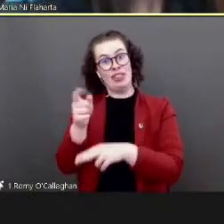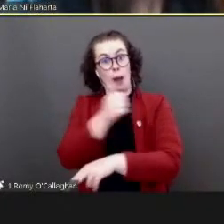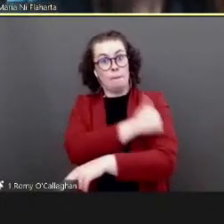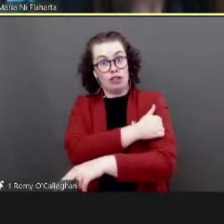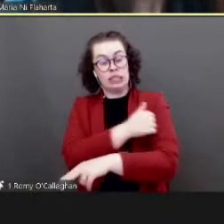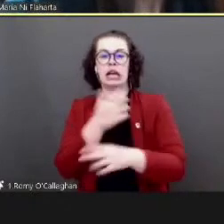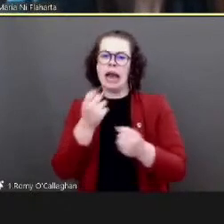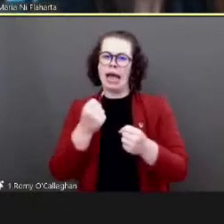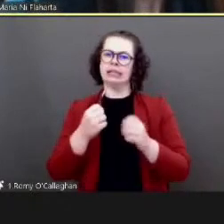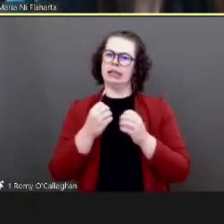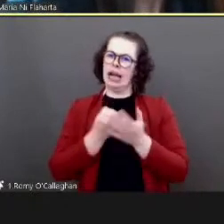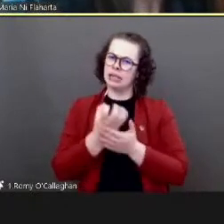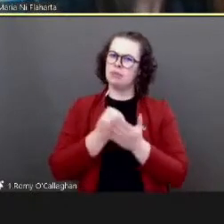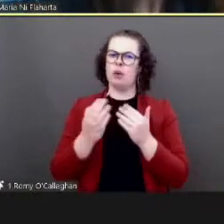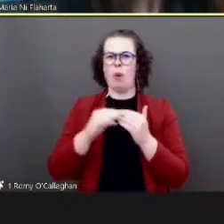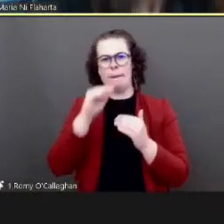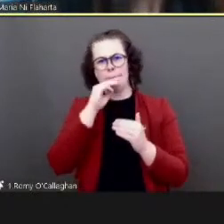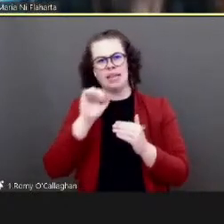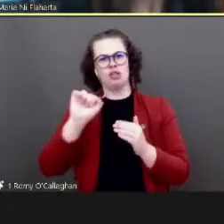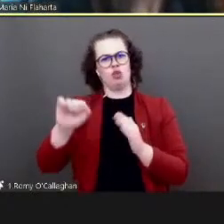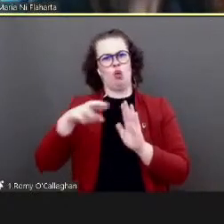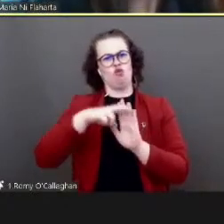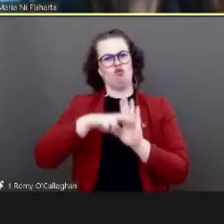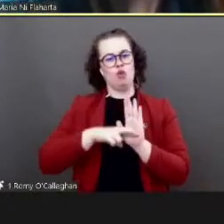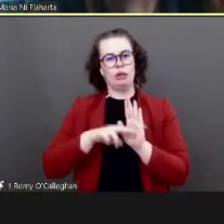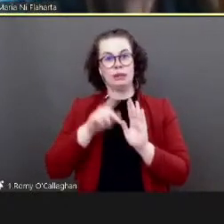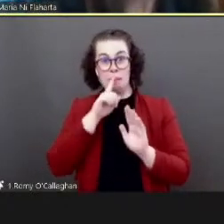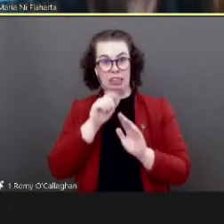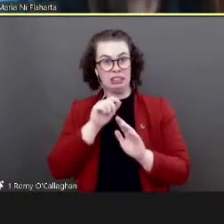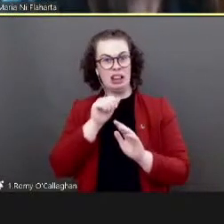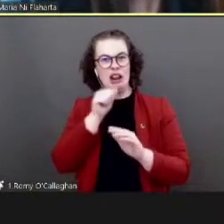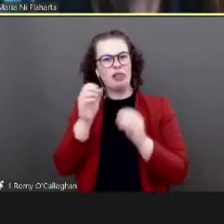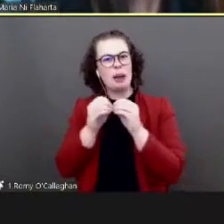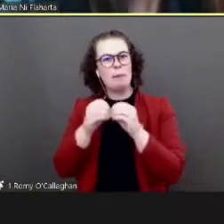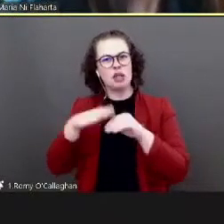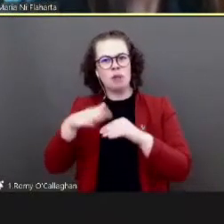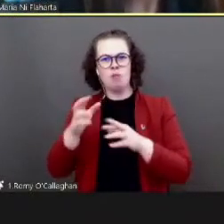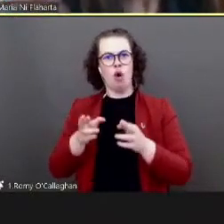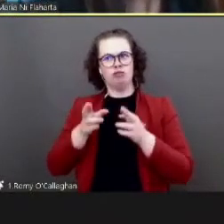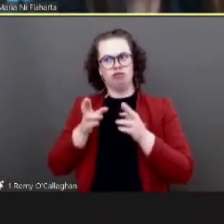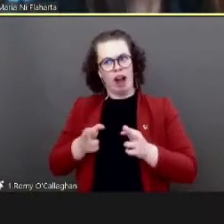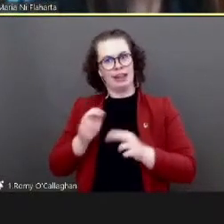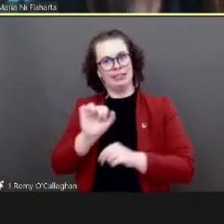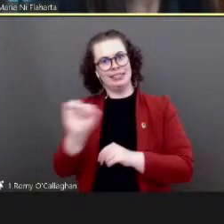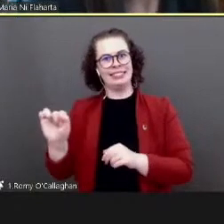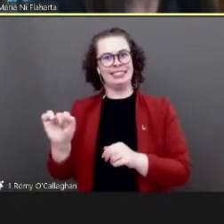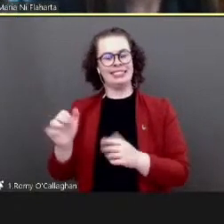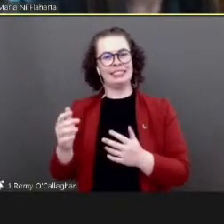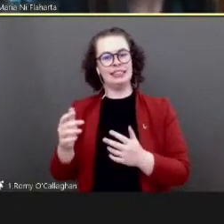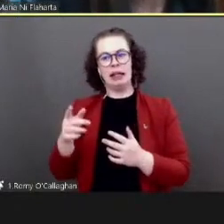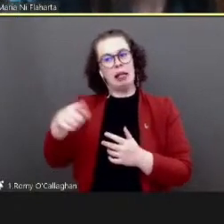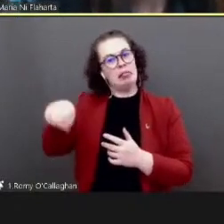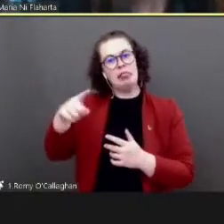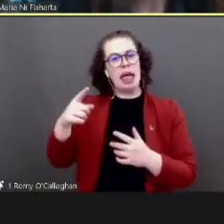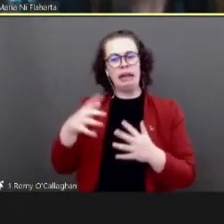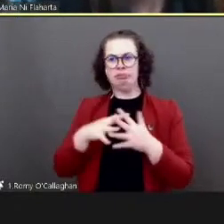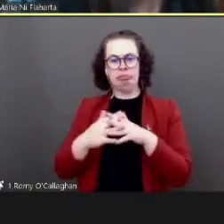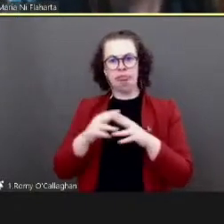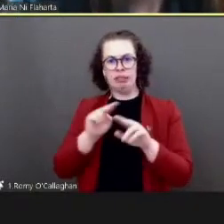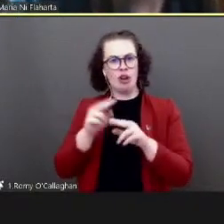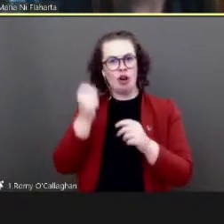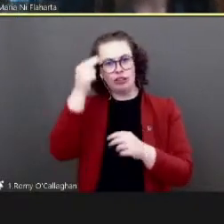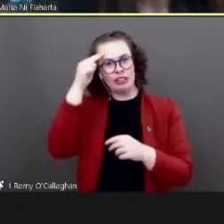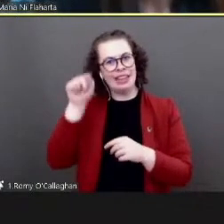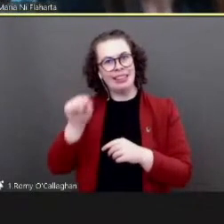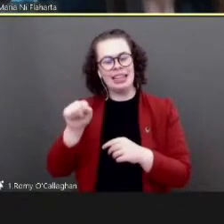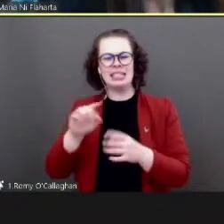that you are entitled to other rights beyond just rules and regime. That understanding wasn't there. Can we go to the next slide,